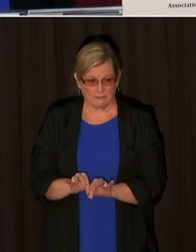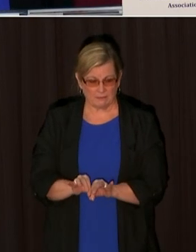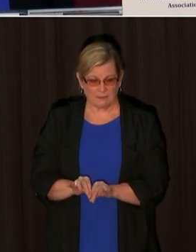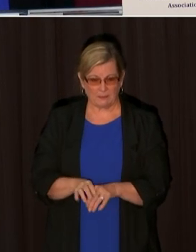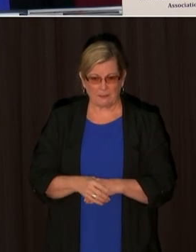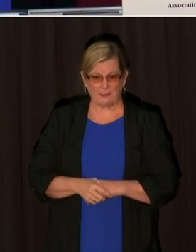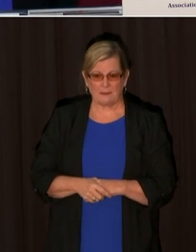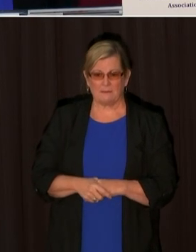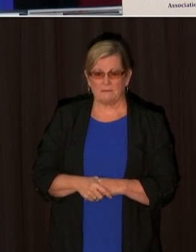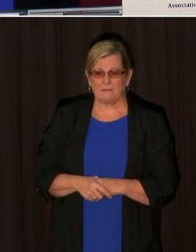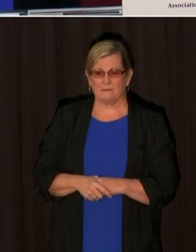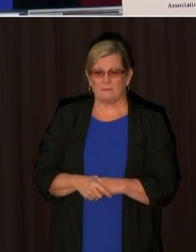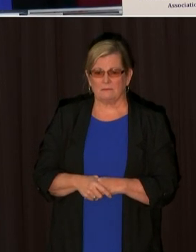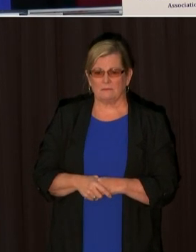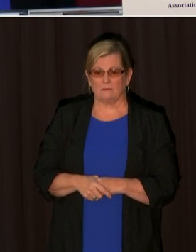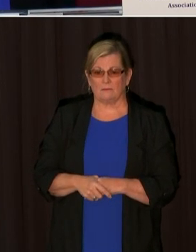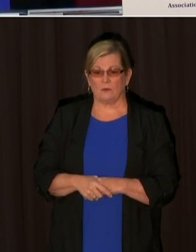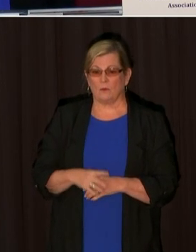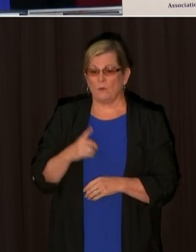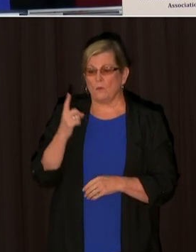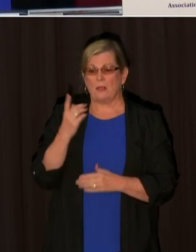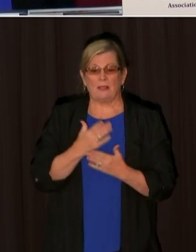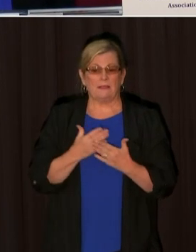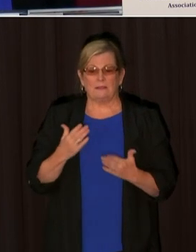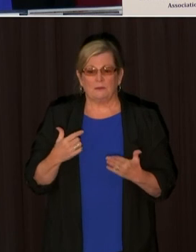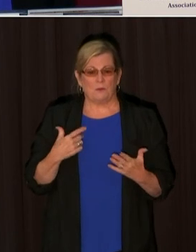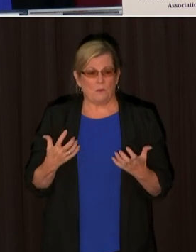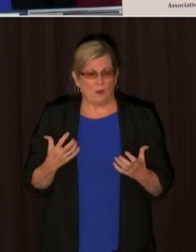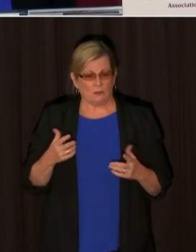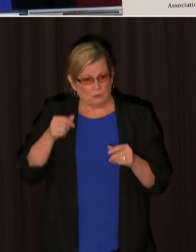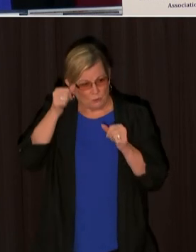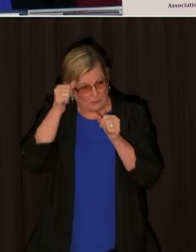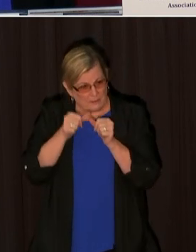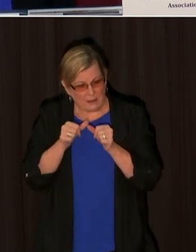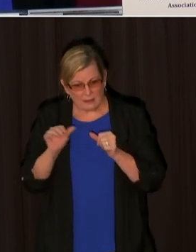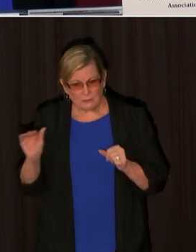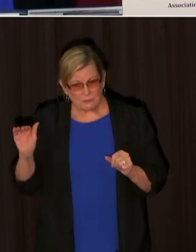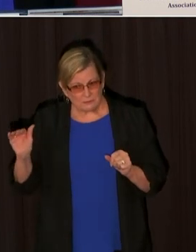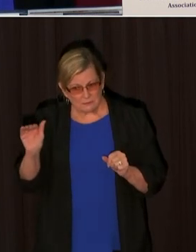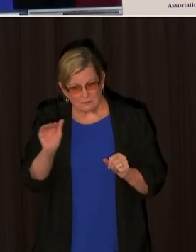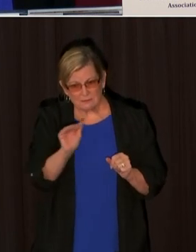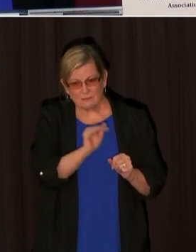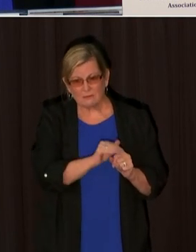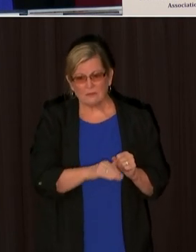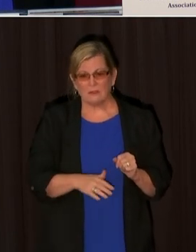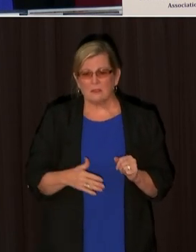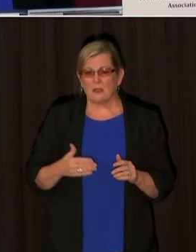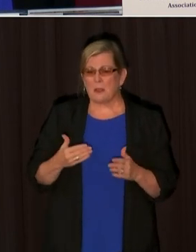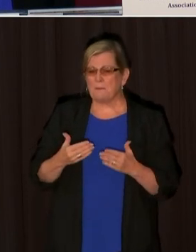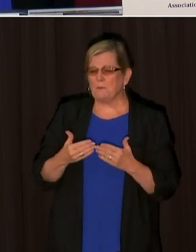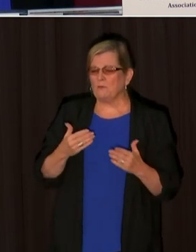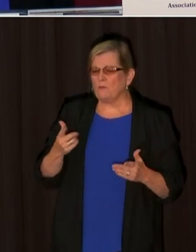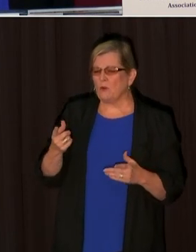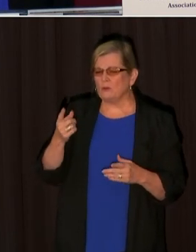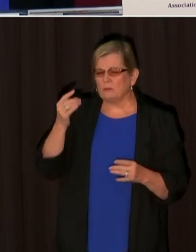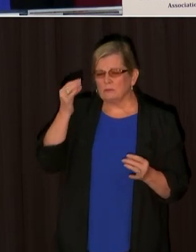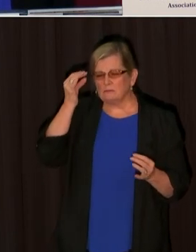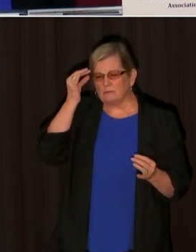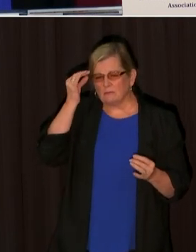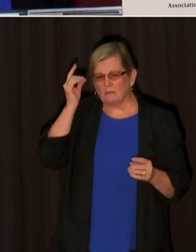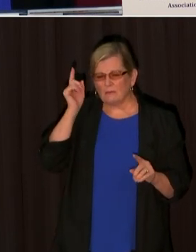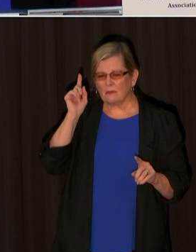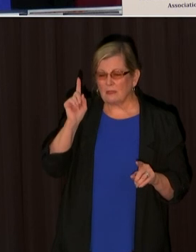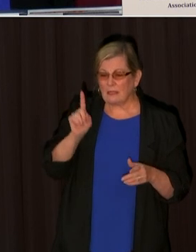And one of the things we want to remind our community, our residents, is that before you even give any consideration to canceling appointments,